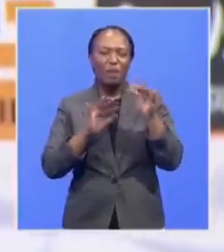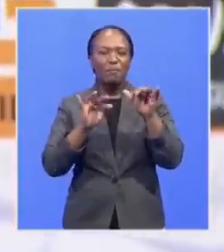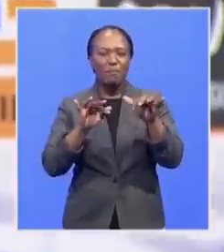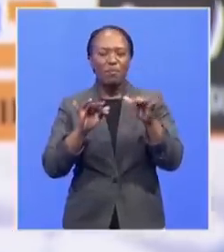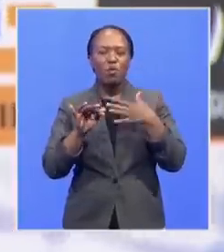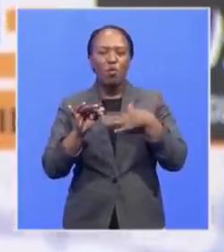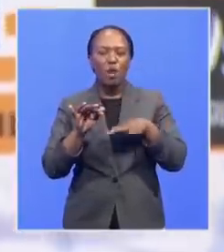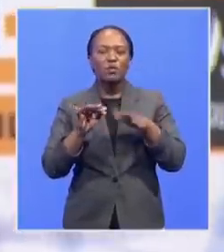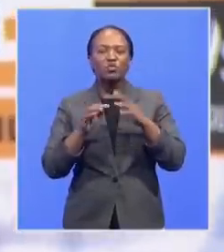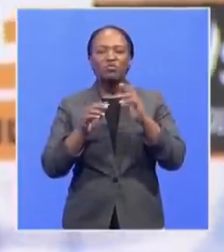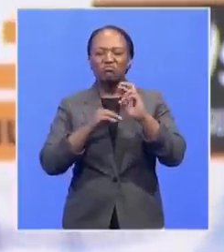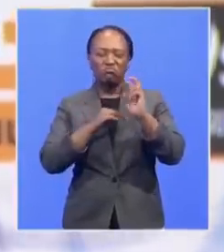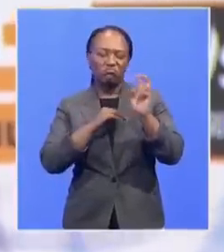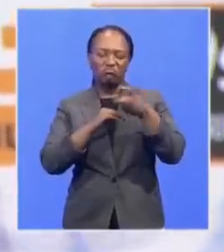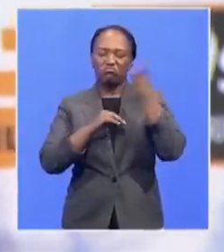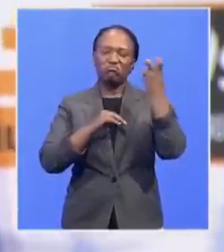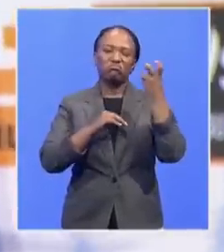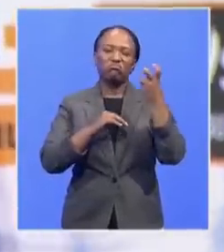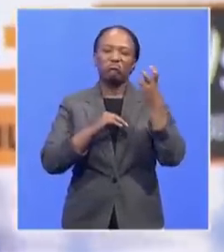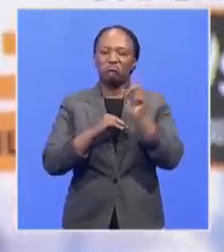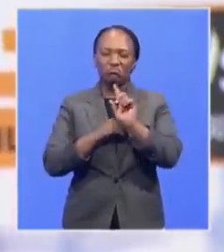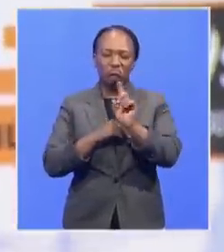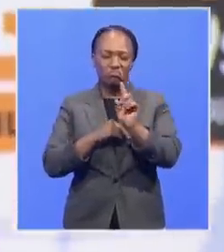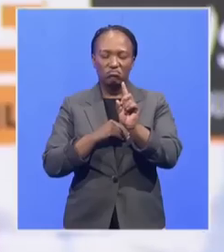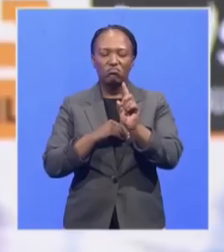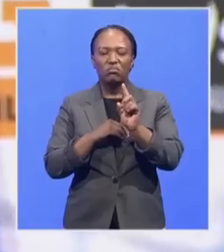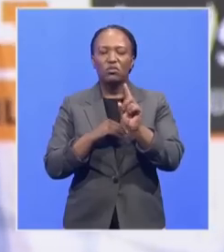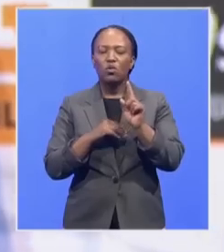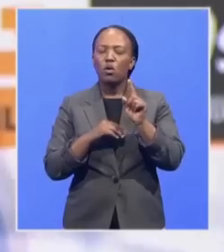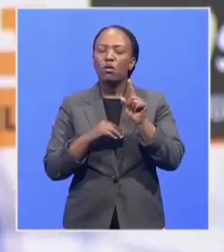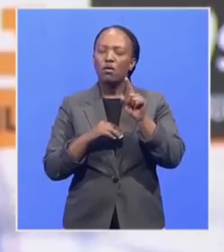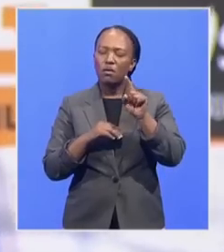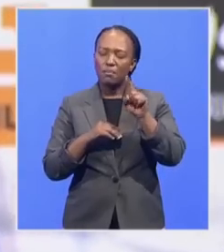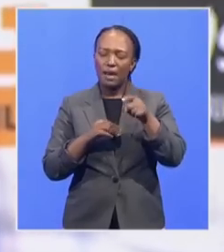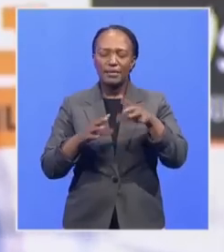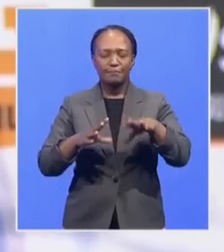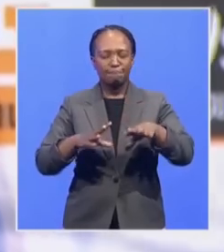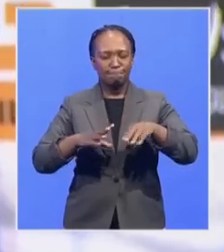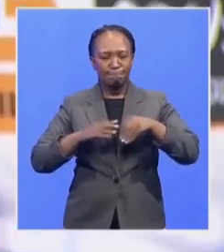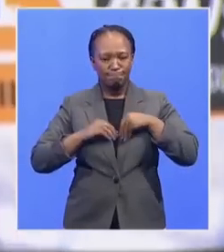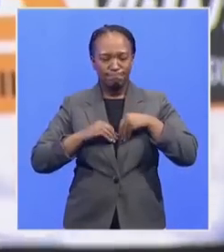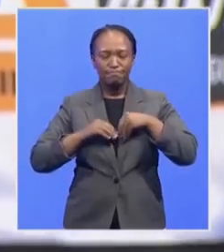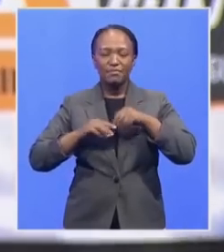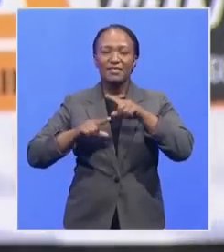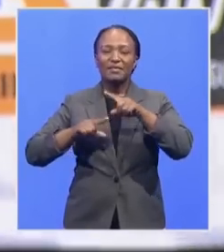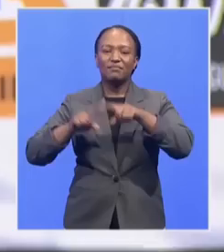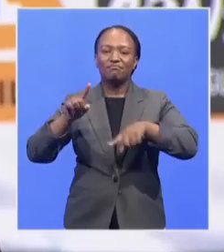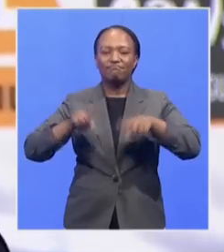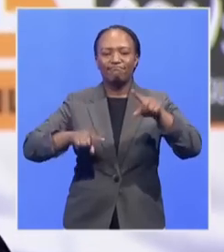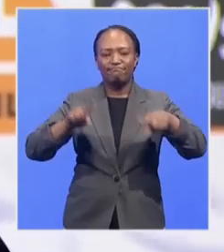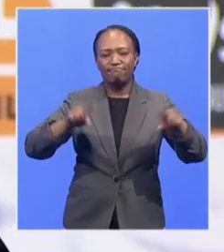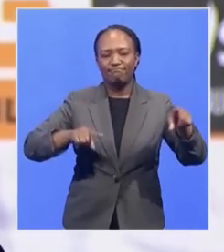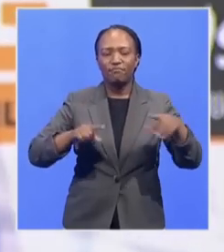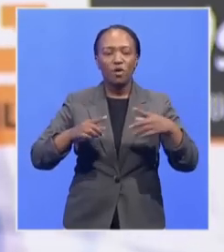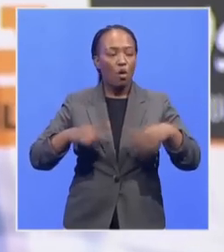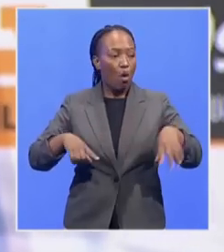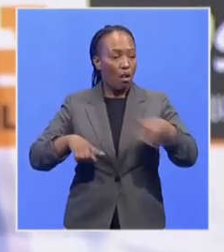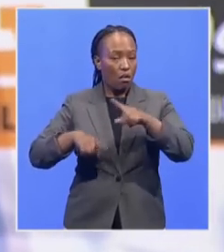loot. We must embrace diversity that makes us strong as a